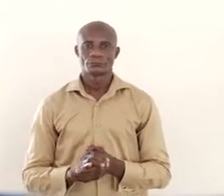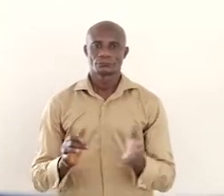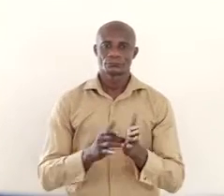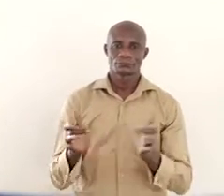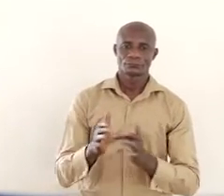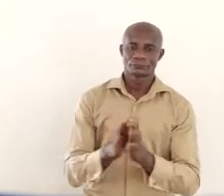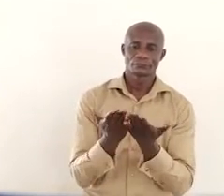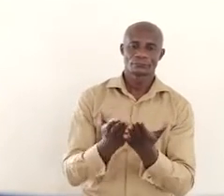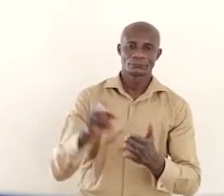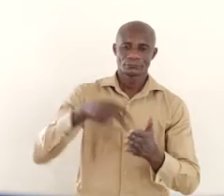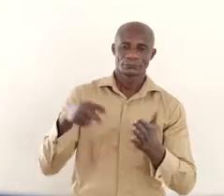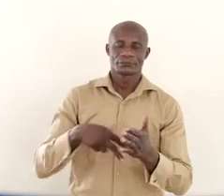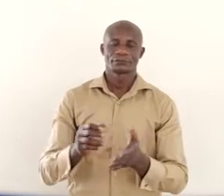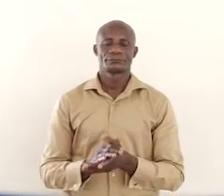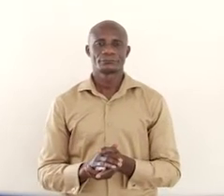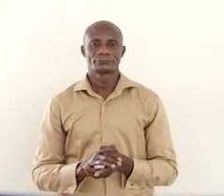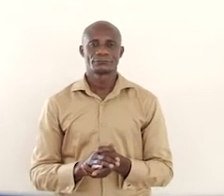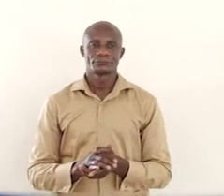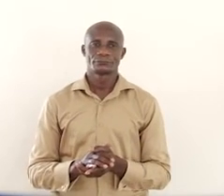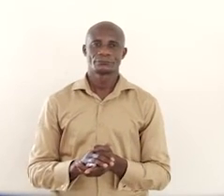Scripture passages for reflection.